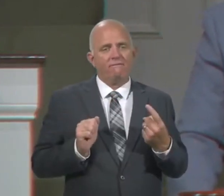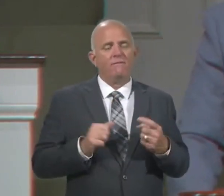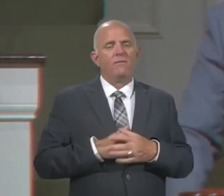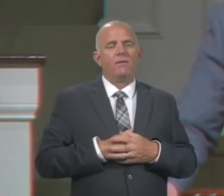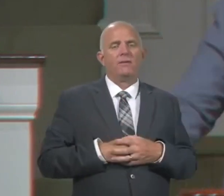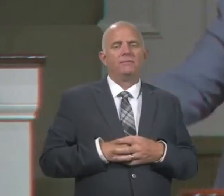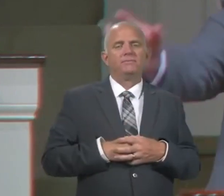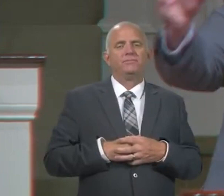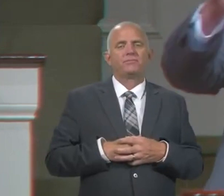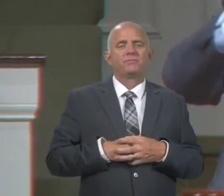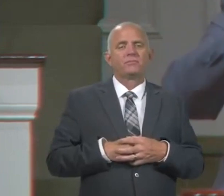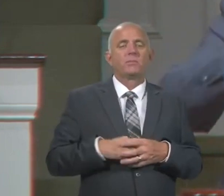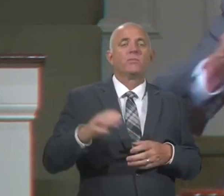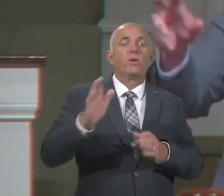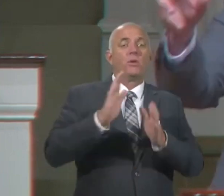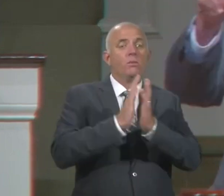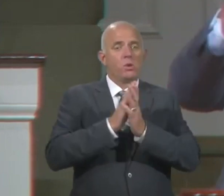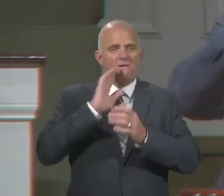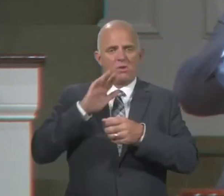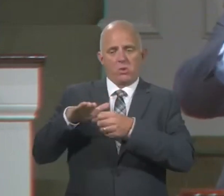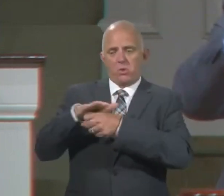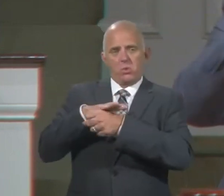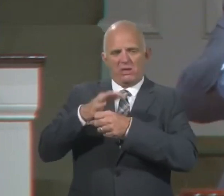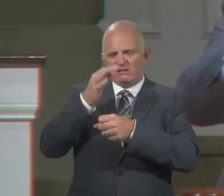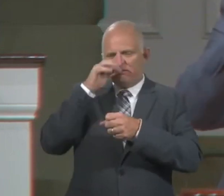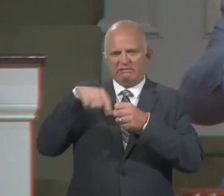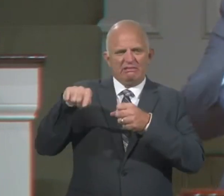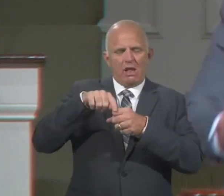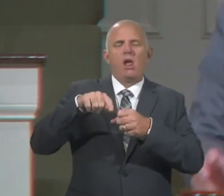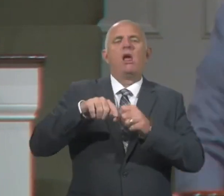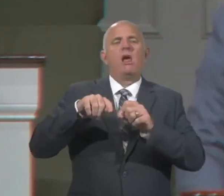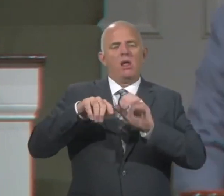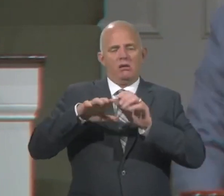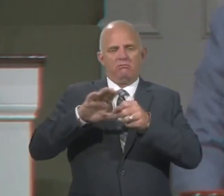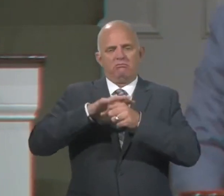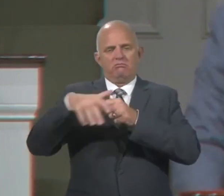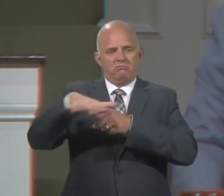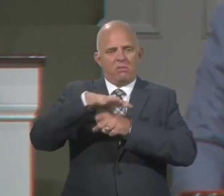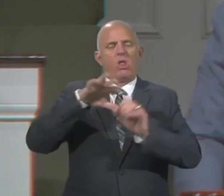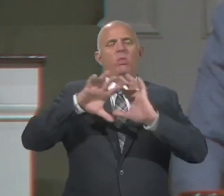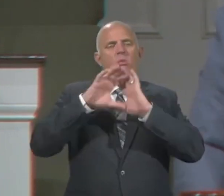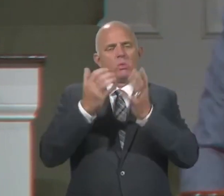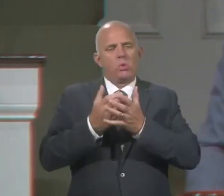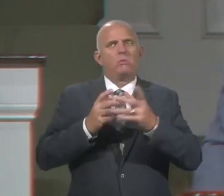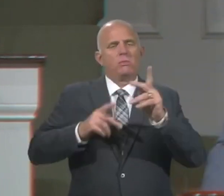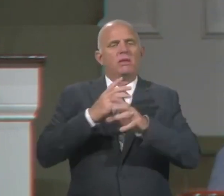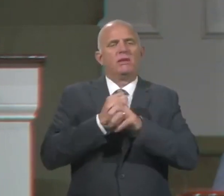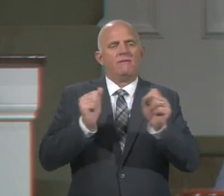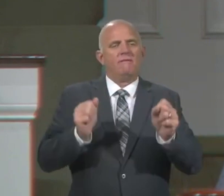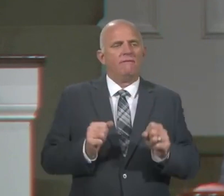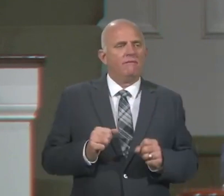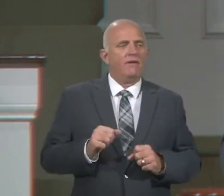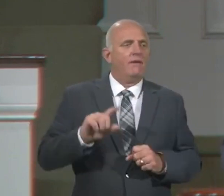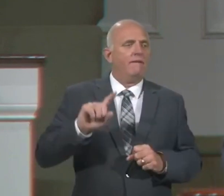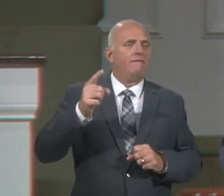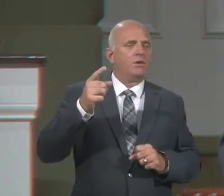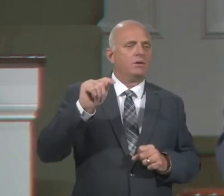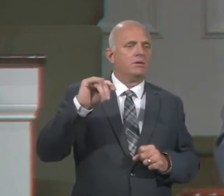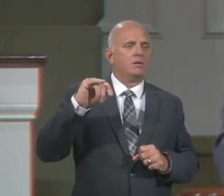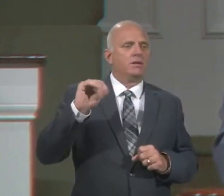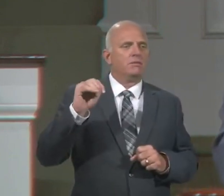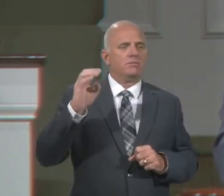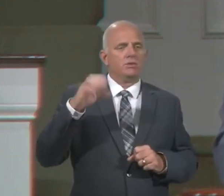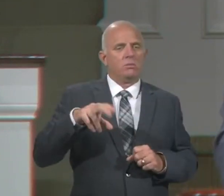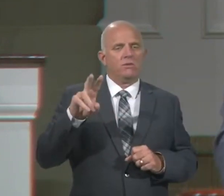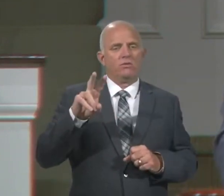to pray locally, and we need to pray globally that people would come to know the Lord. In 1 Timothy 2, verse 4, the Bible says, who will